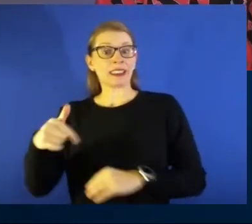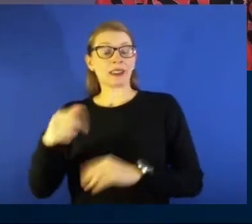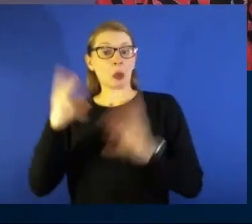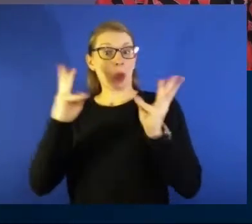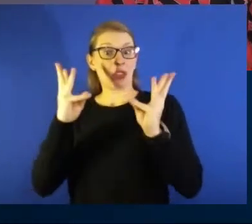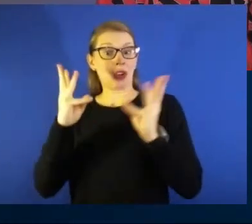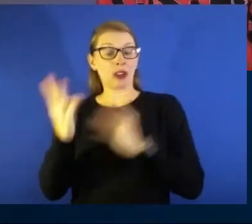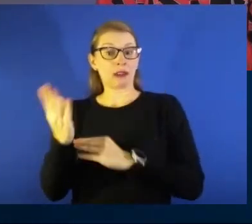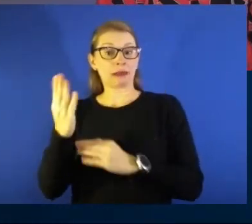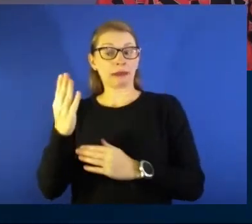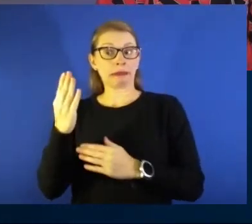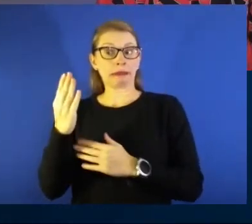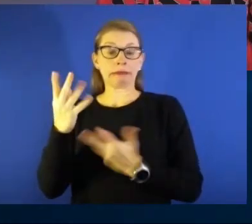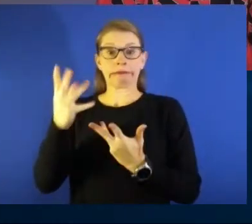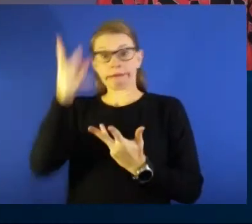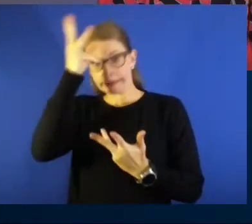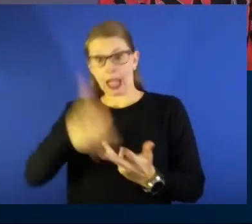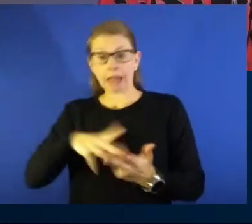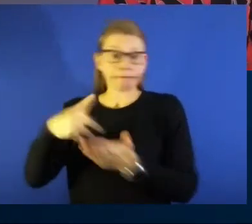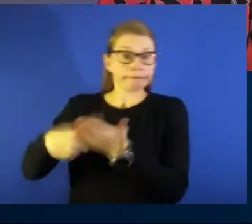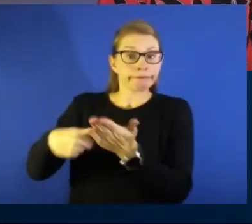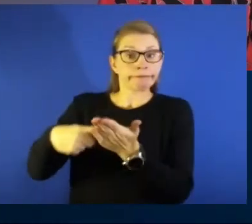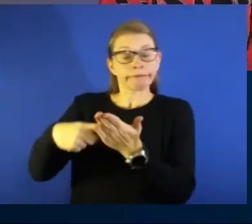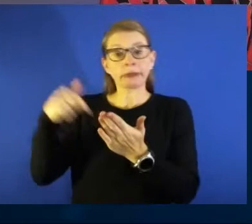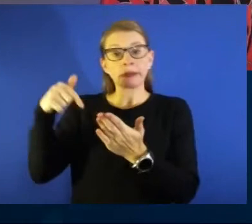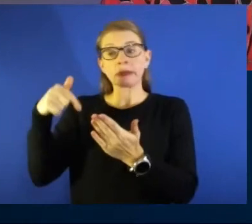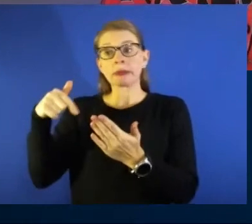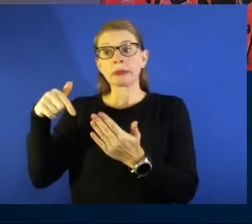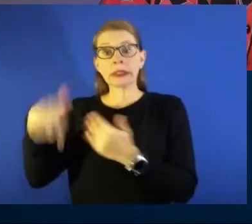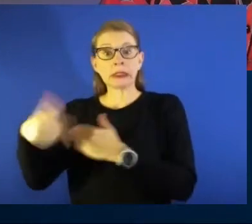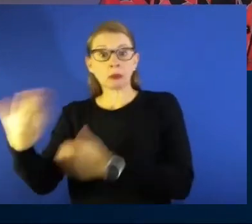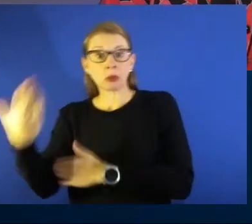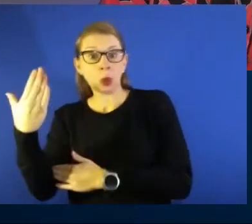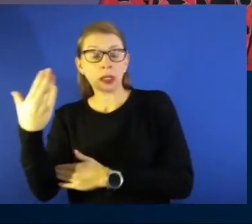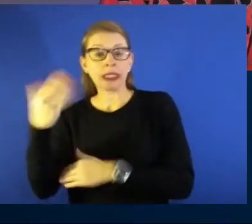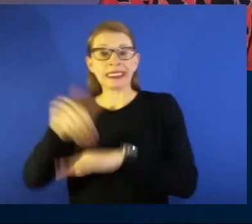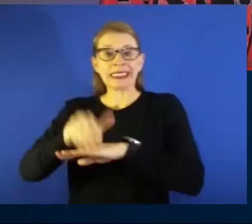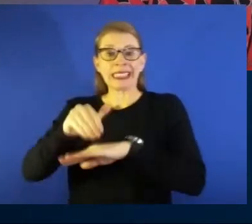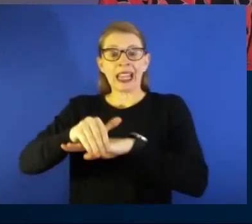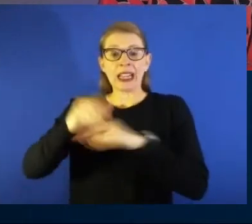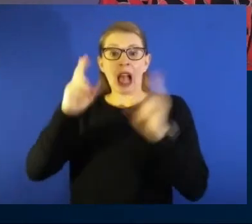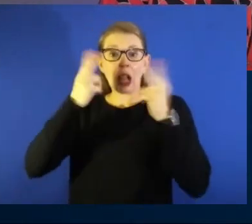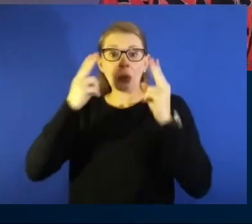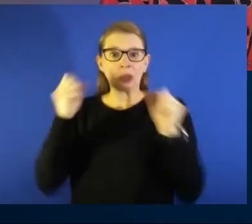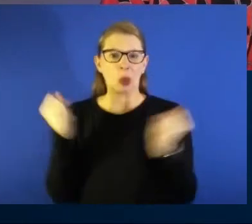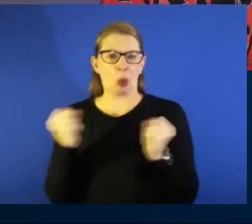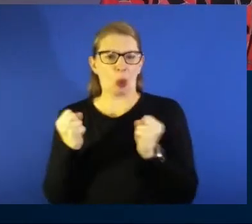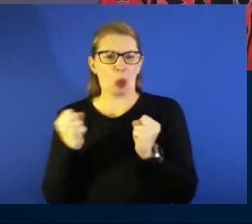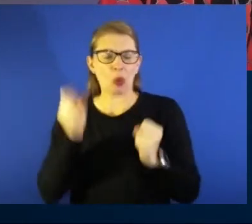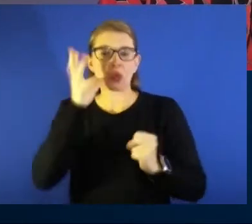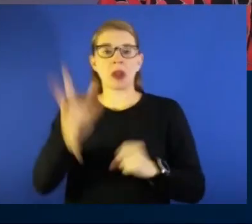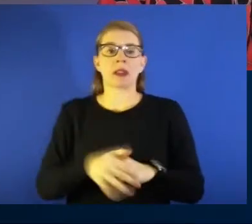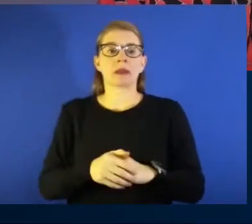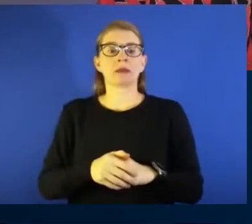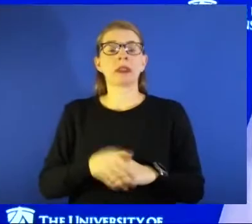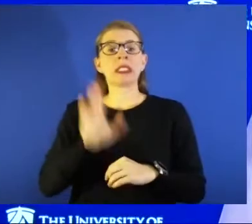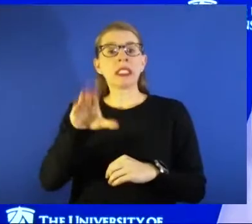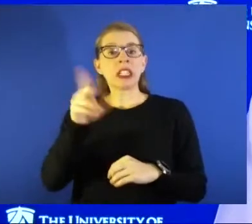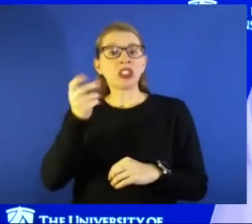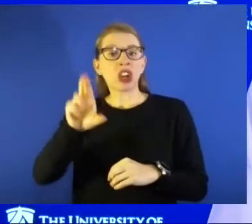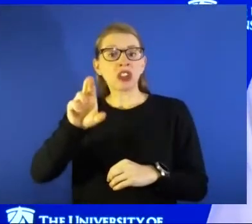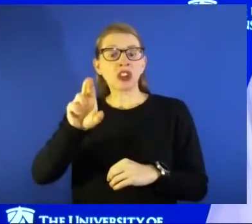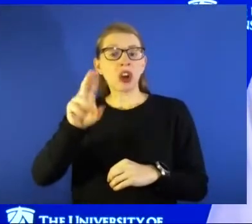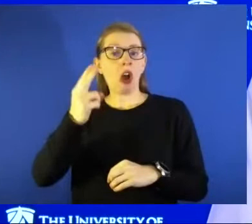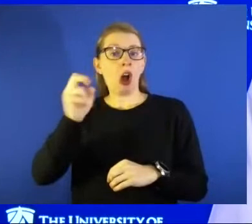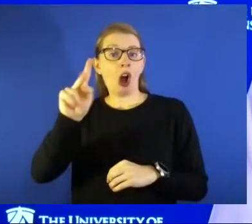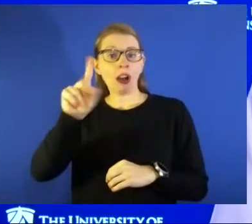a really cold Halloween weekend, especially at night. And I was wondering, Doc Hawk, just your thoughts. I know that you were saying indoor